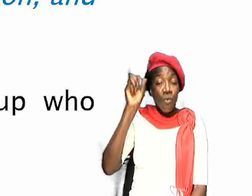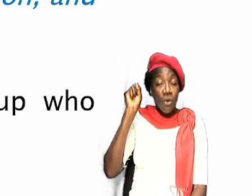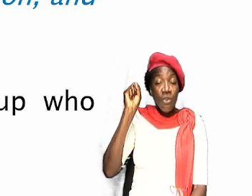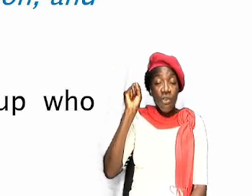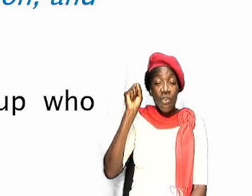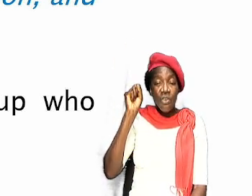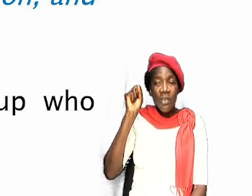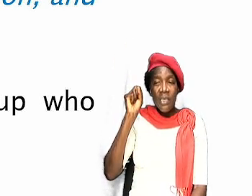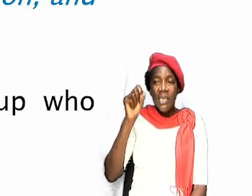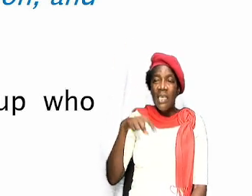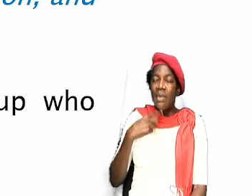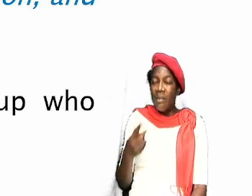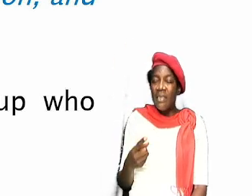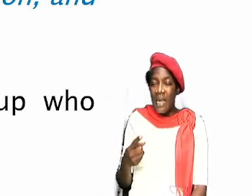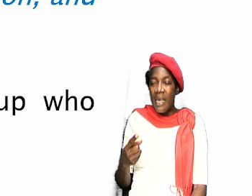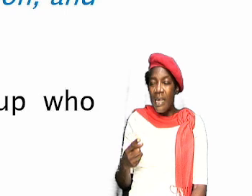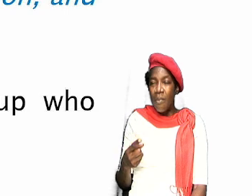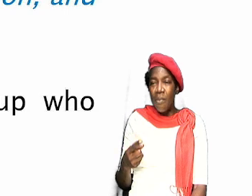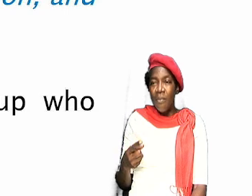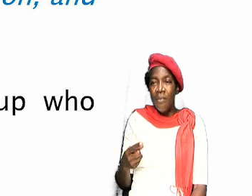that he was cunning.